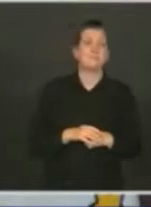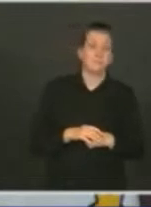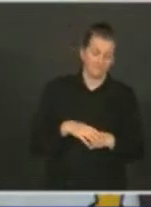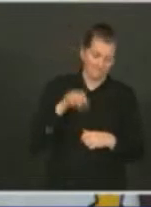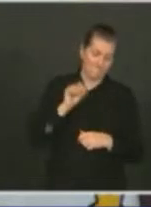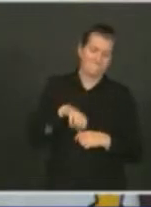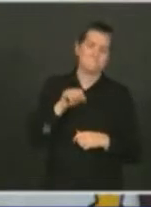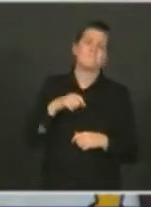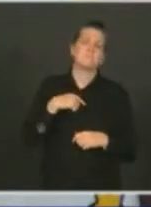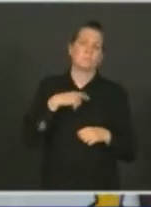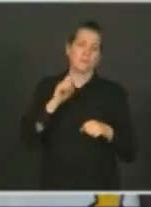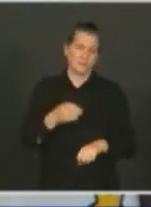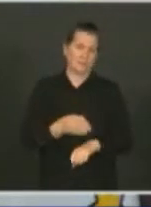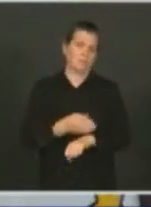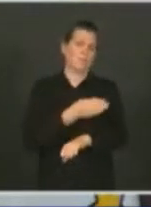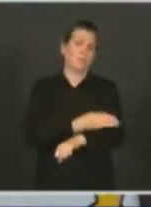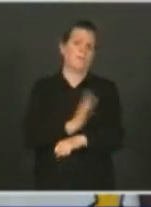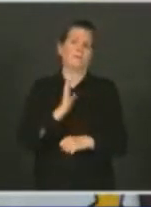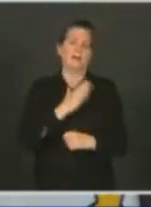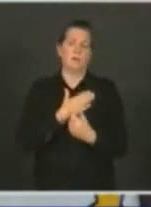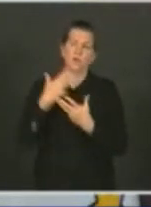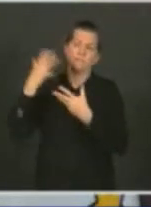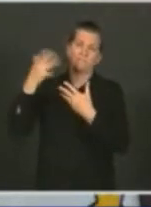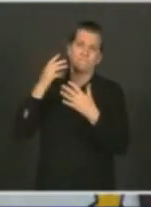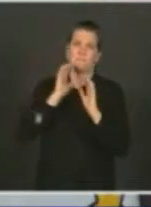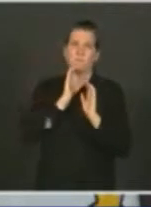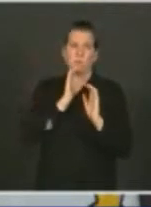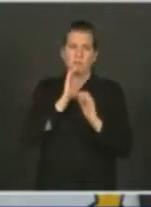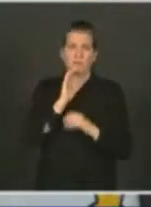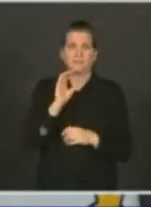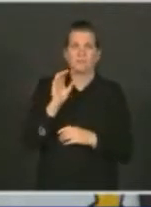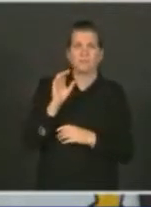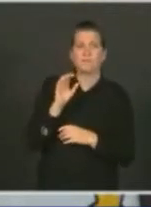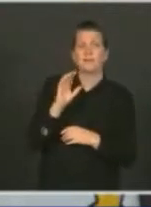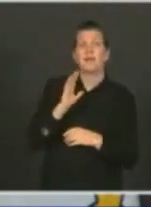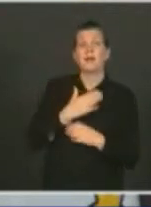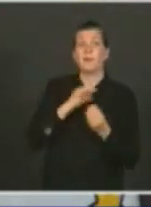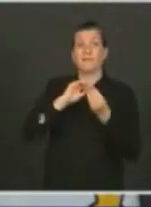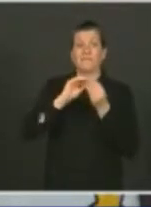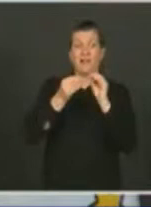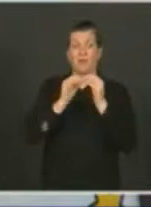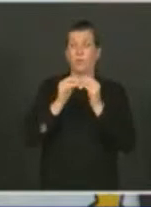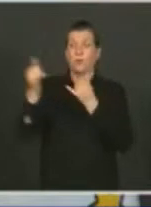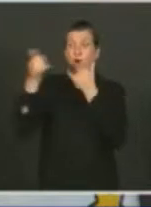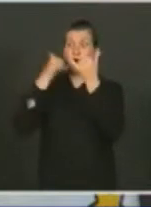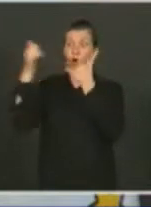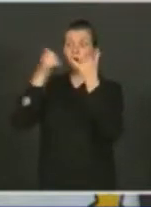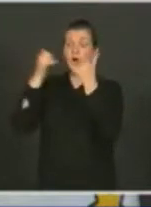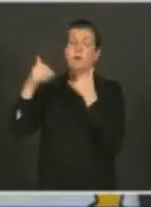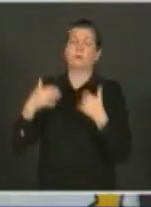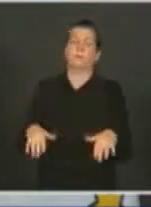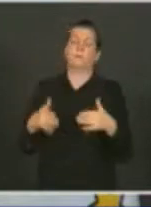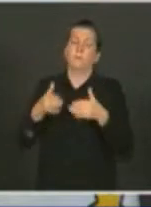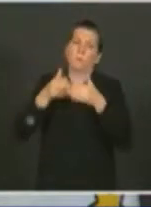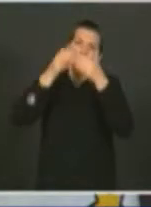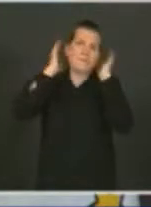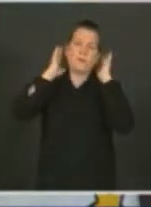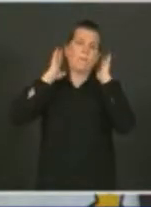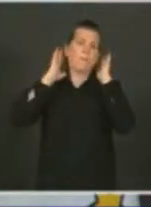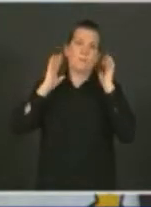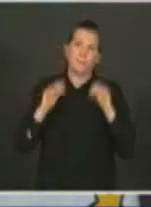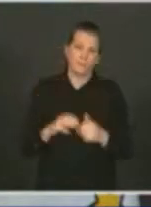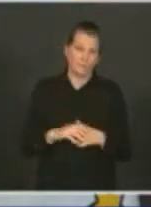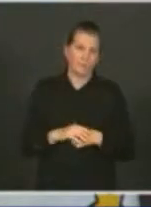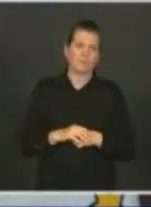and we are. The volume isn't very intense. We're actually moving to a model where we're going to let